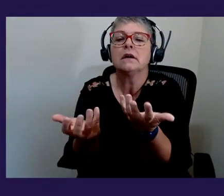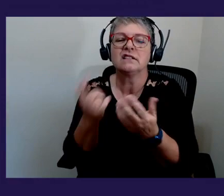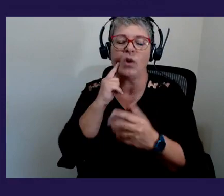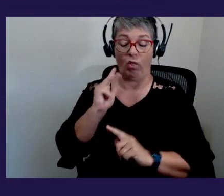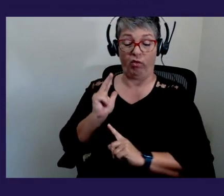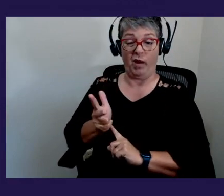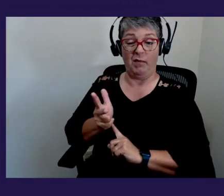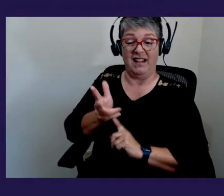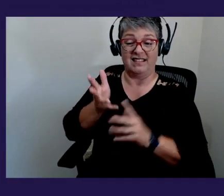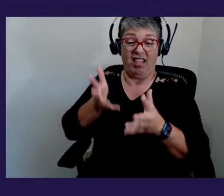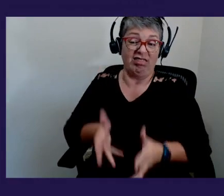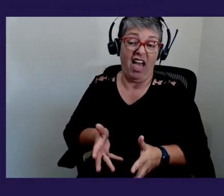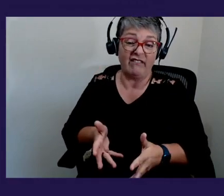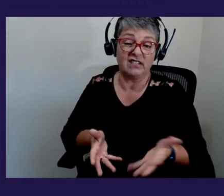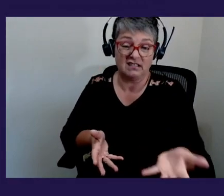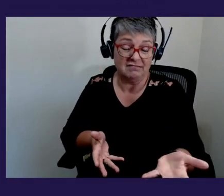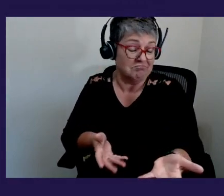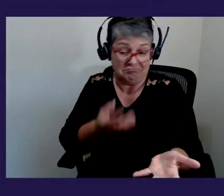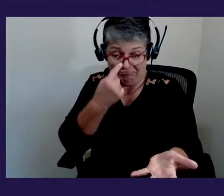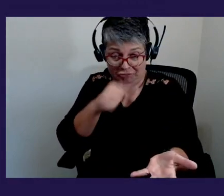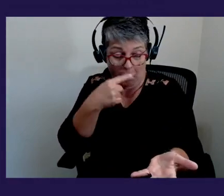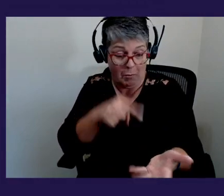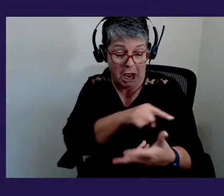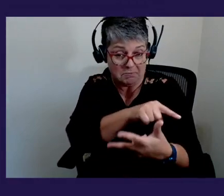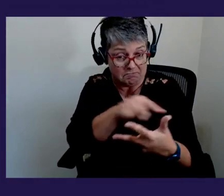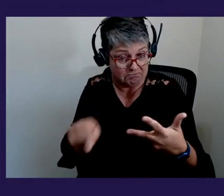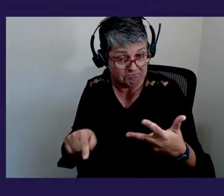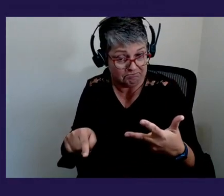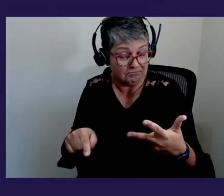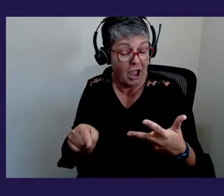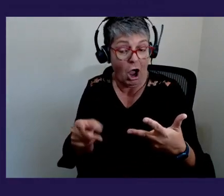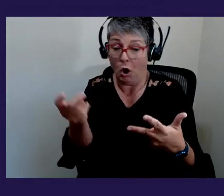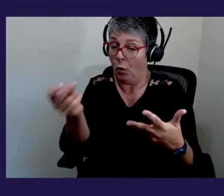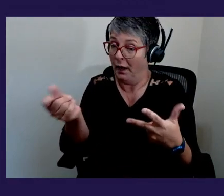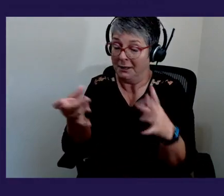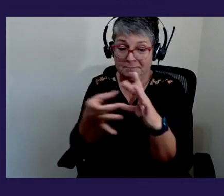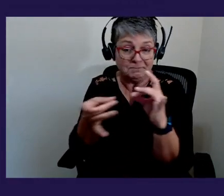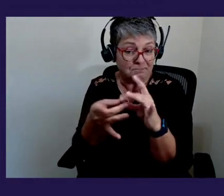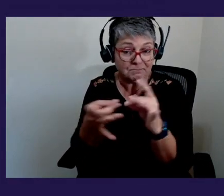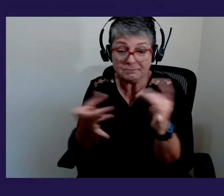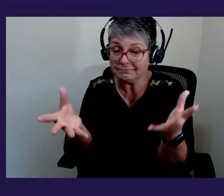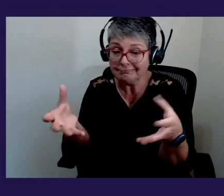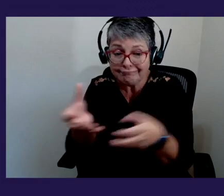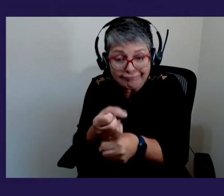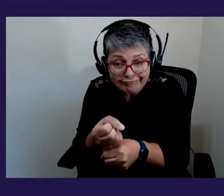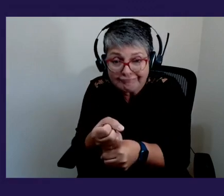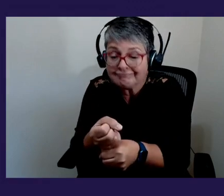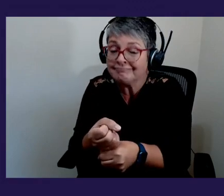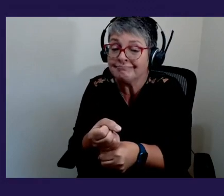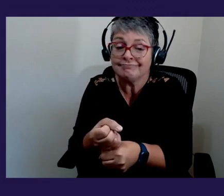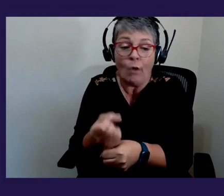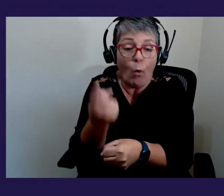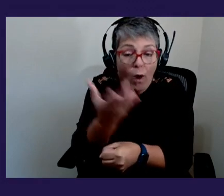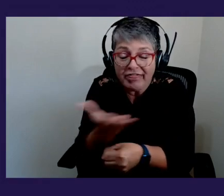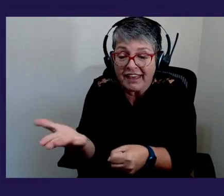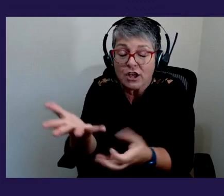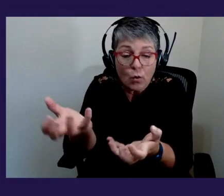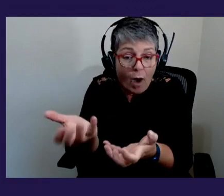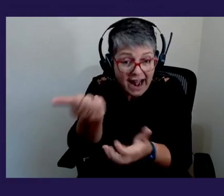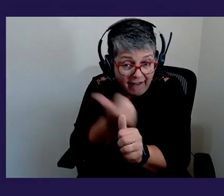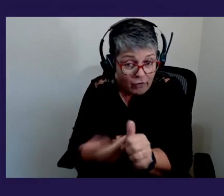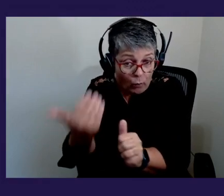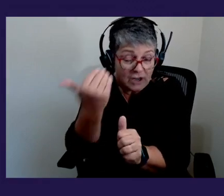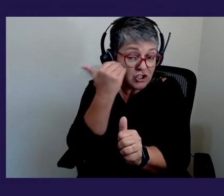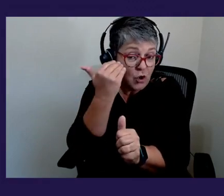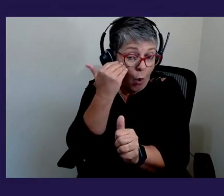takeaway or two from each of the three of you. You presented a lot of information, but if you had a single takeaway or two, just literally